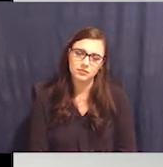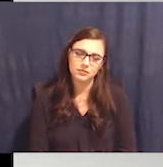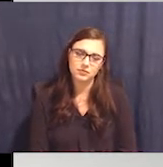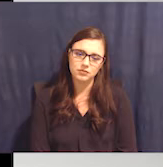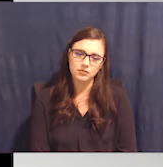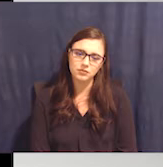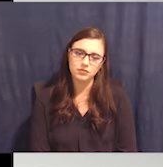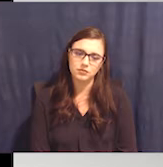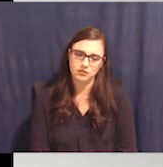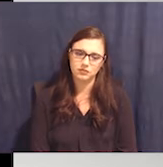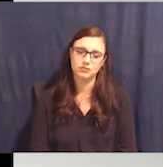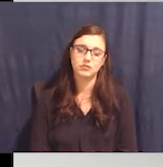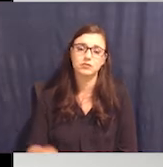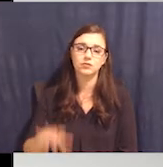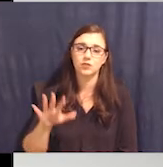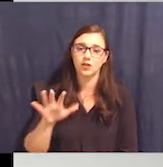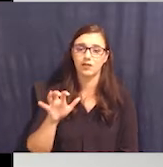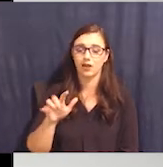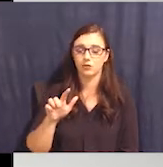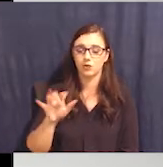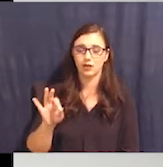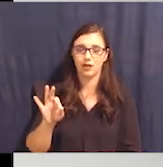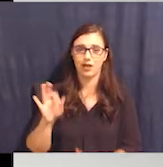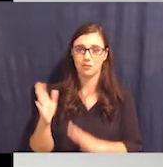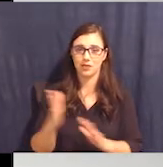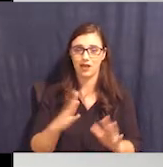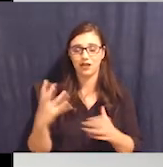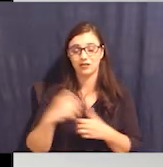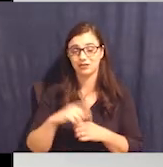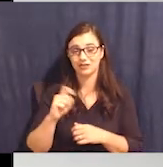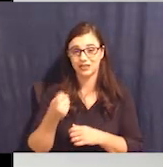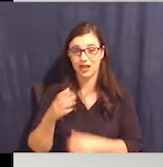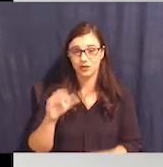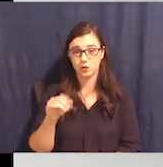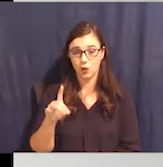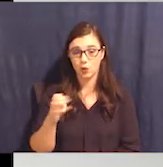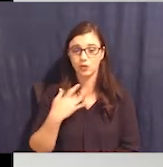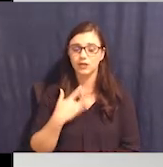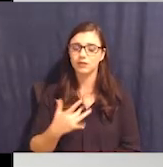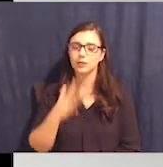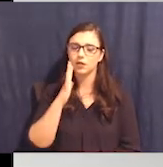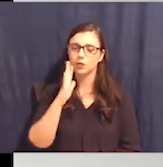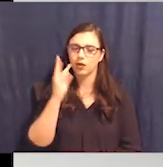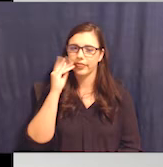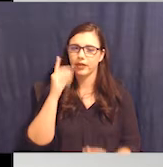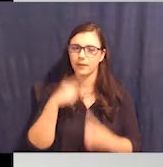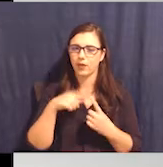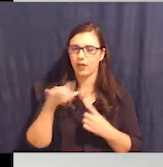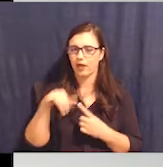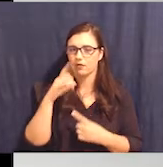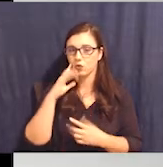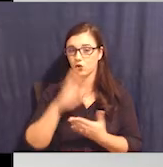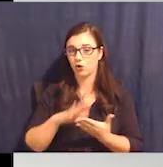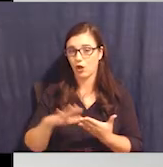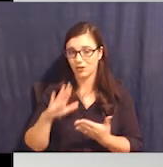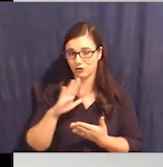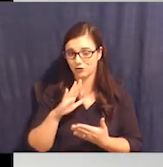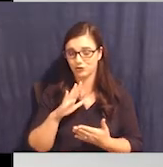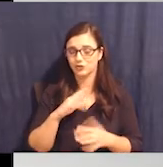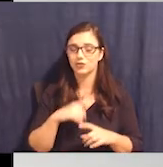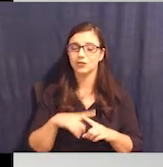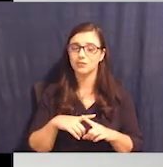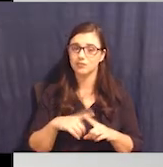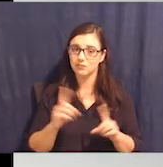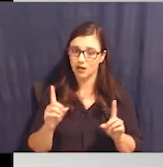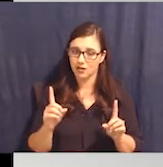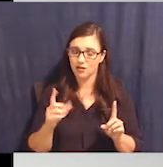Okay. So the 529 plans that are part of the tax code, usually you think of that as for college,